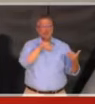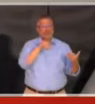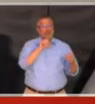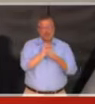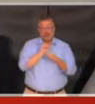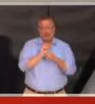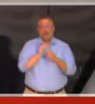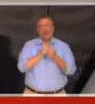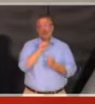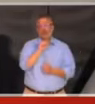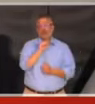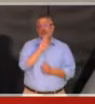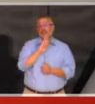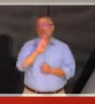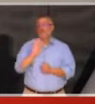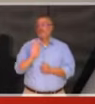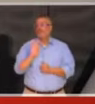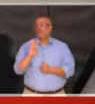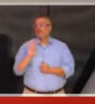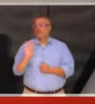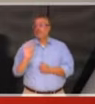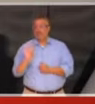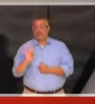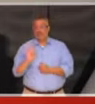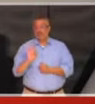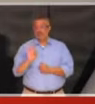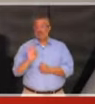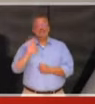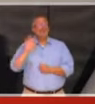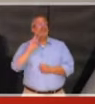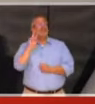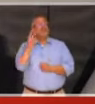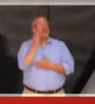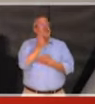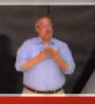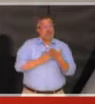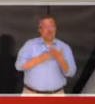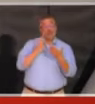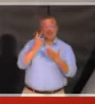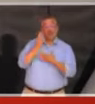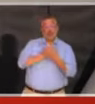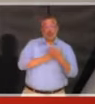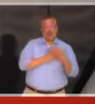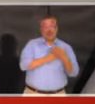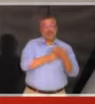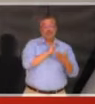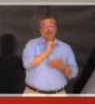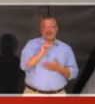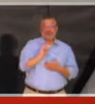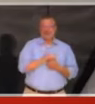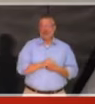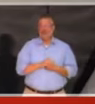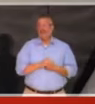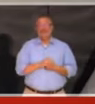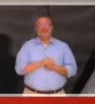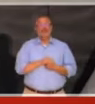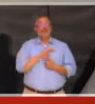worked on AB 469. It was a second part of a two parts of bills. The